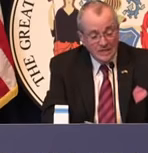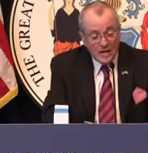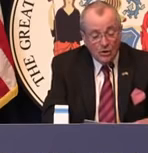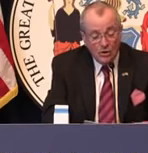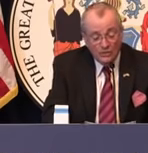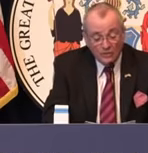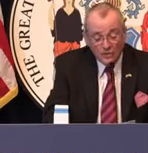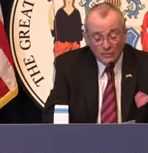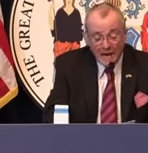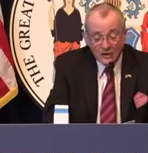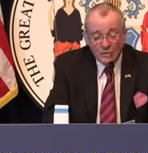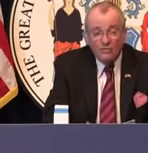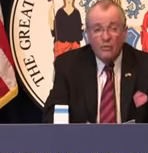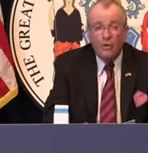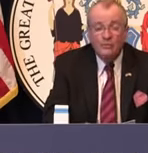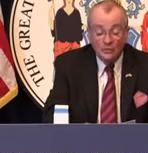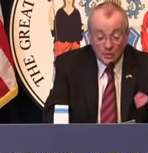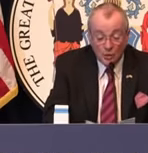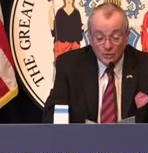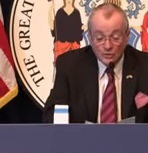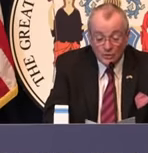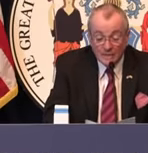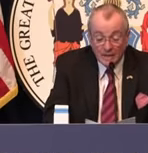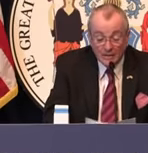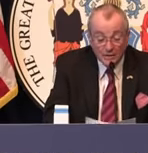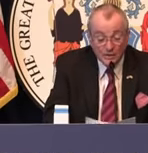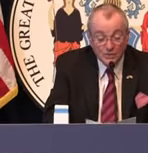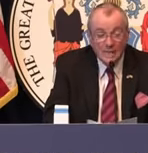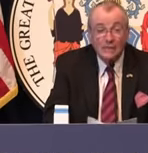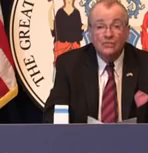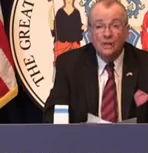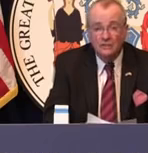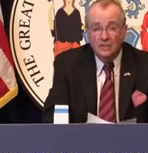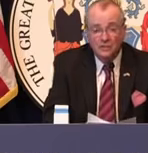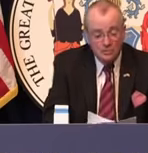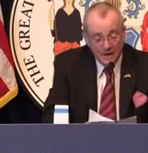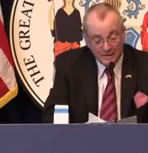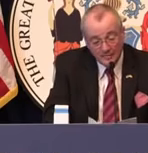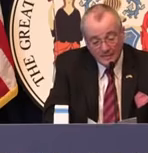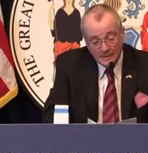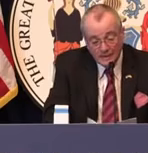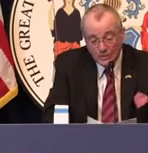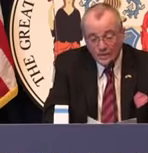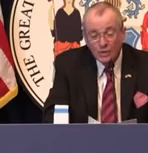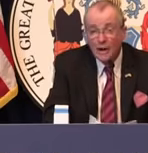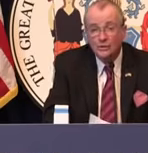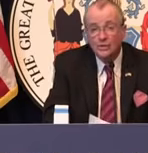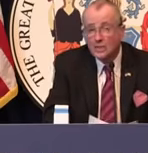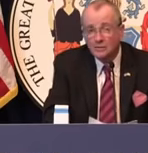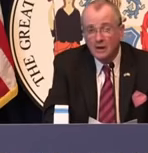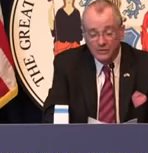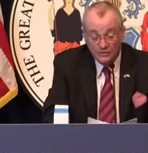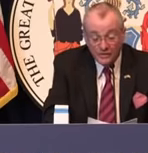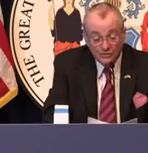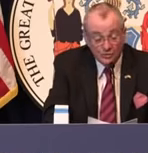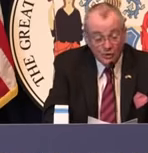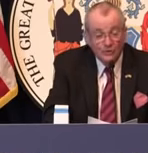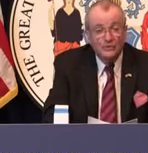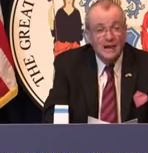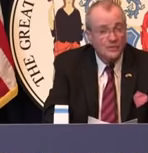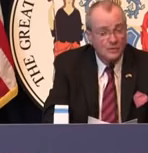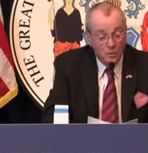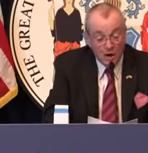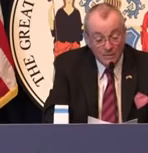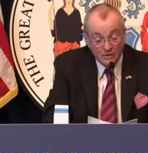It is a call for dramatic reforms so the long-term care industry itself can do better, including greater transparency and